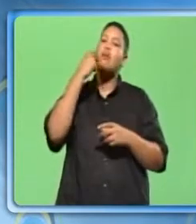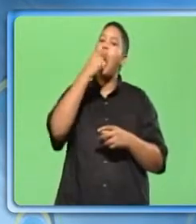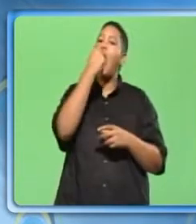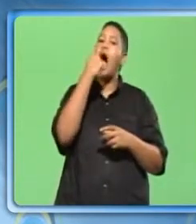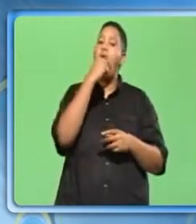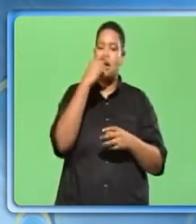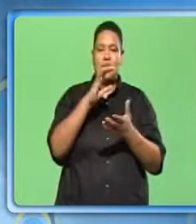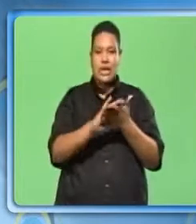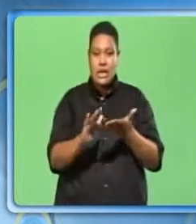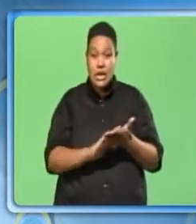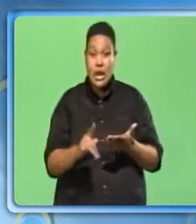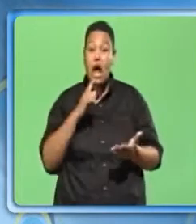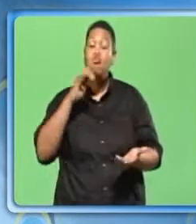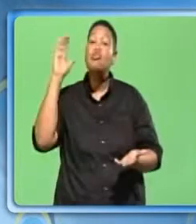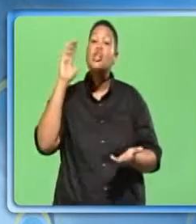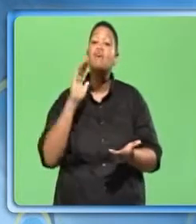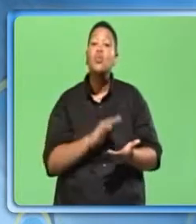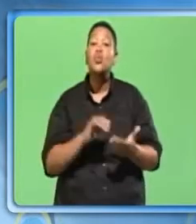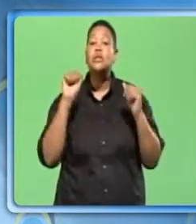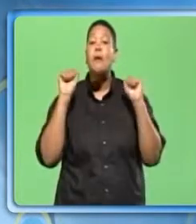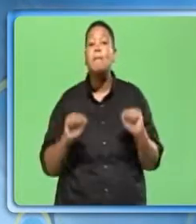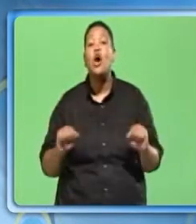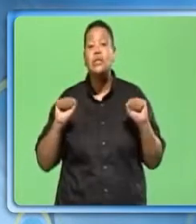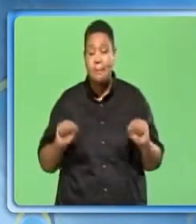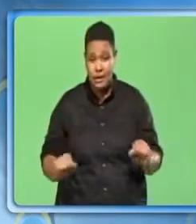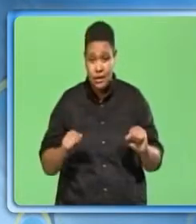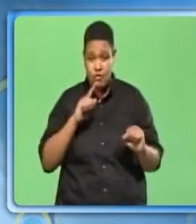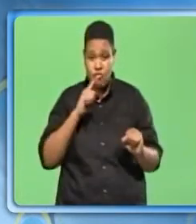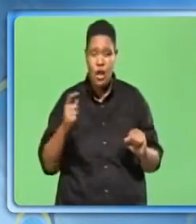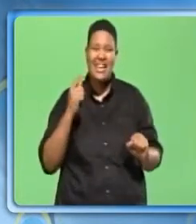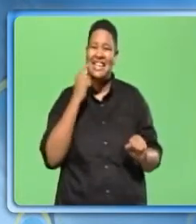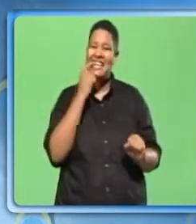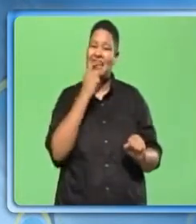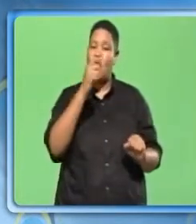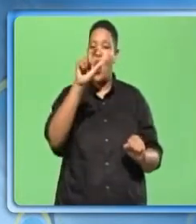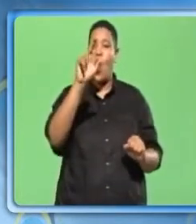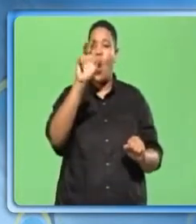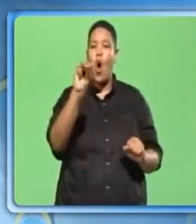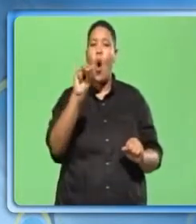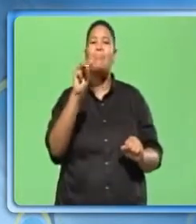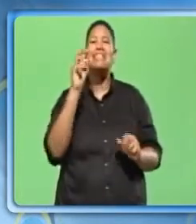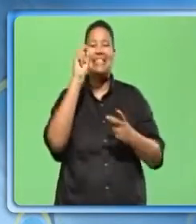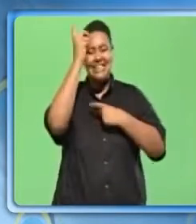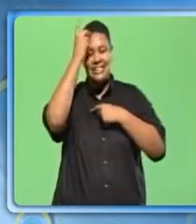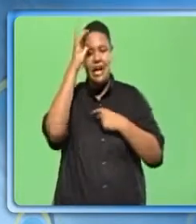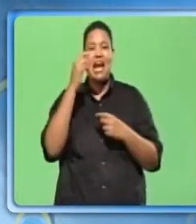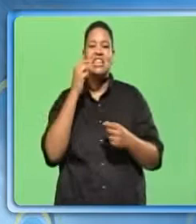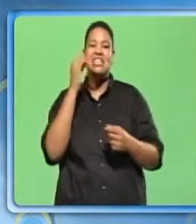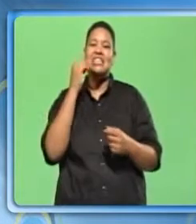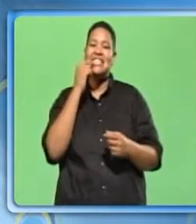mouth, and reducing the possibility of gum disease and decaying teeth.